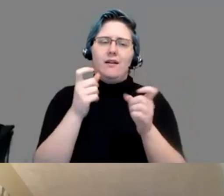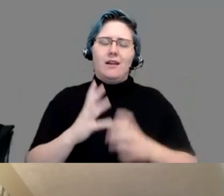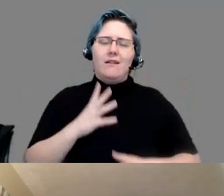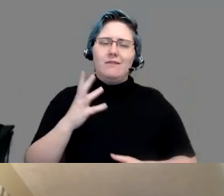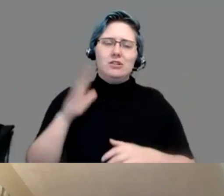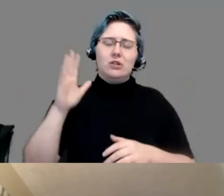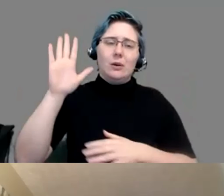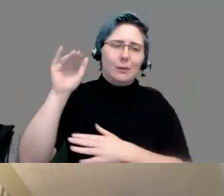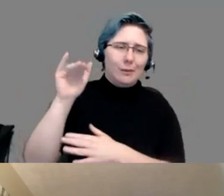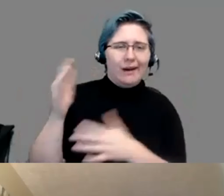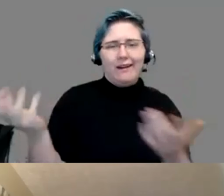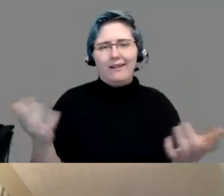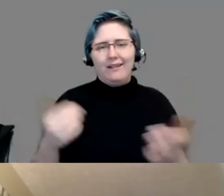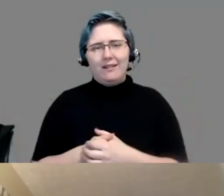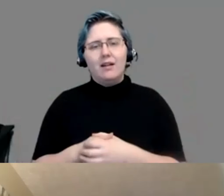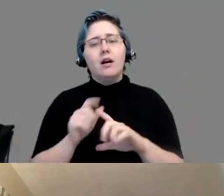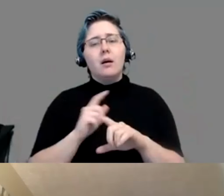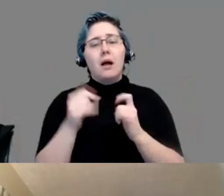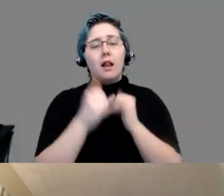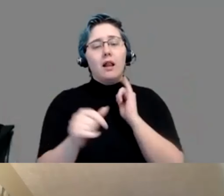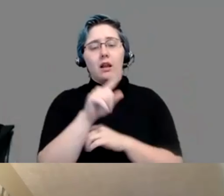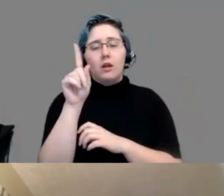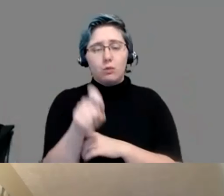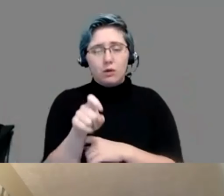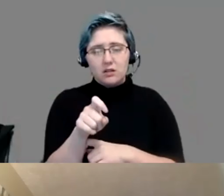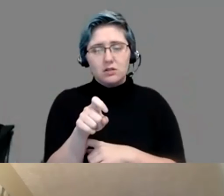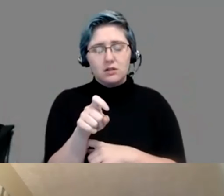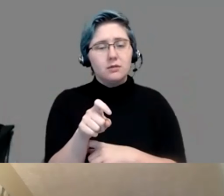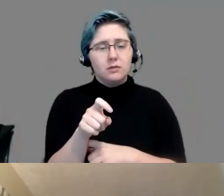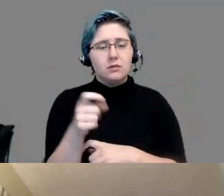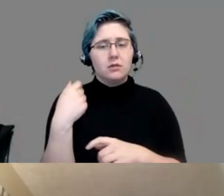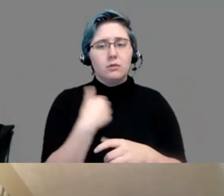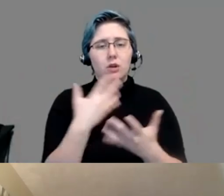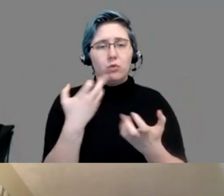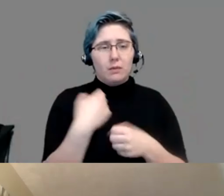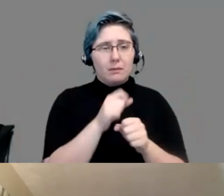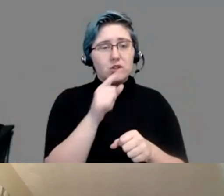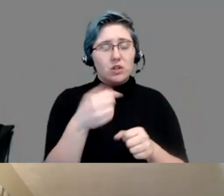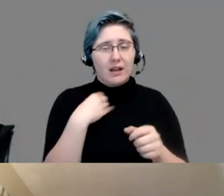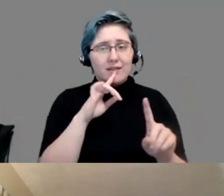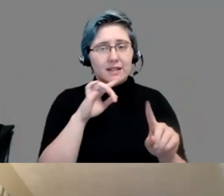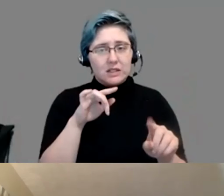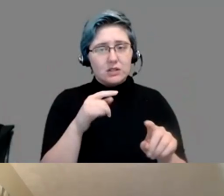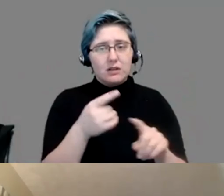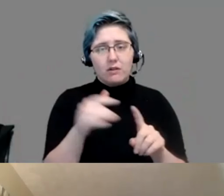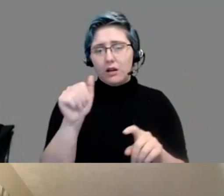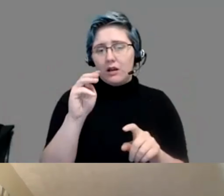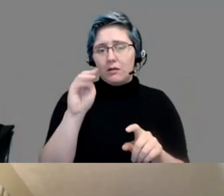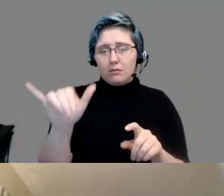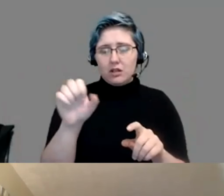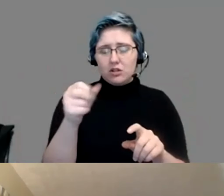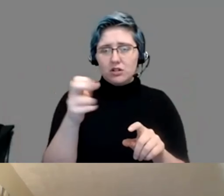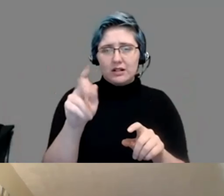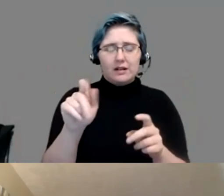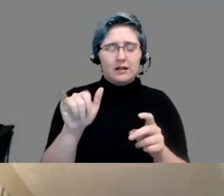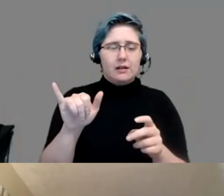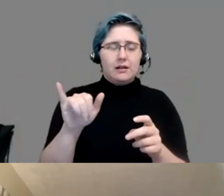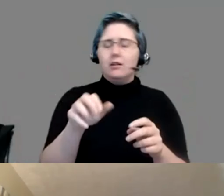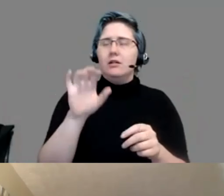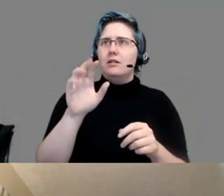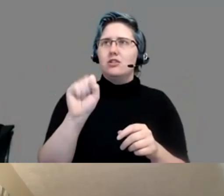off here. But the last question that we want to make sure we get in is from Amy Shank at Miami County DD. Do you